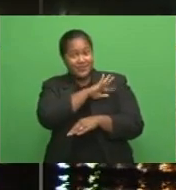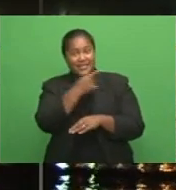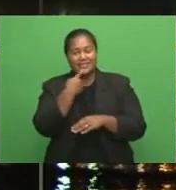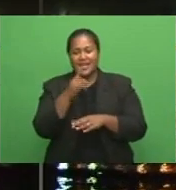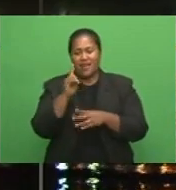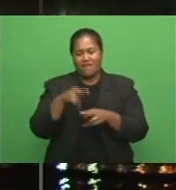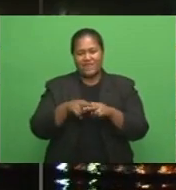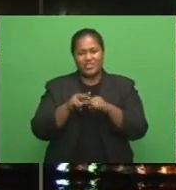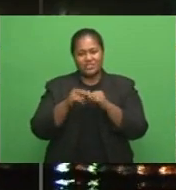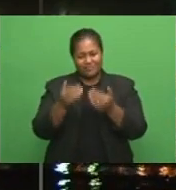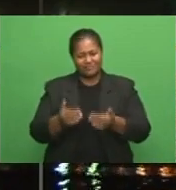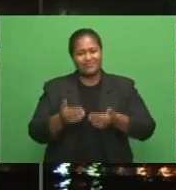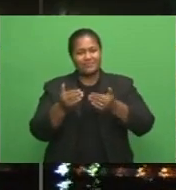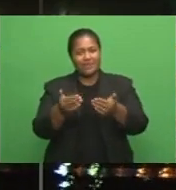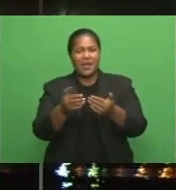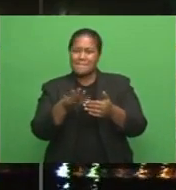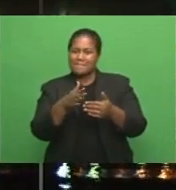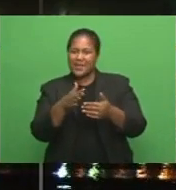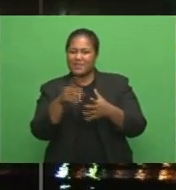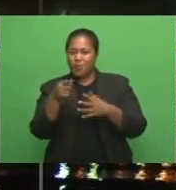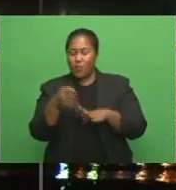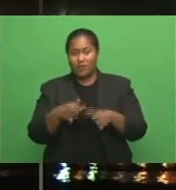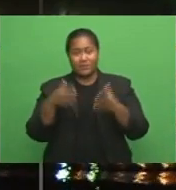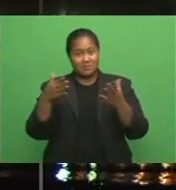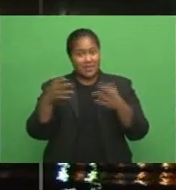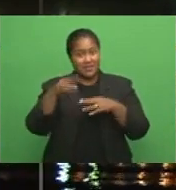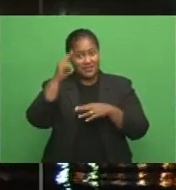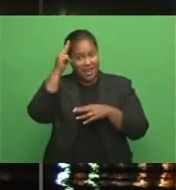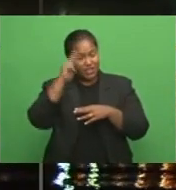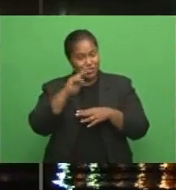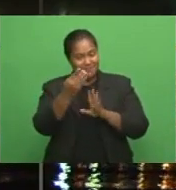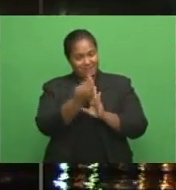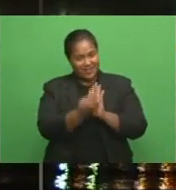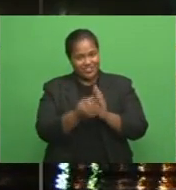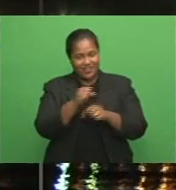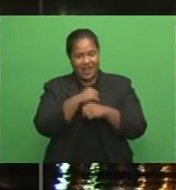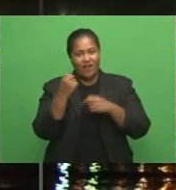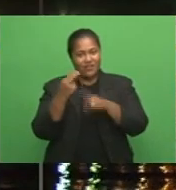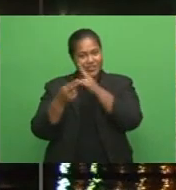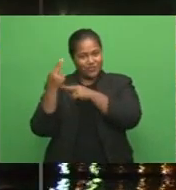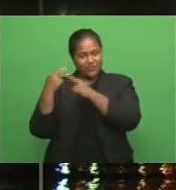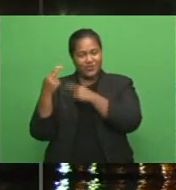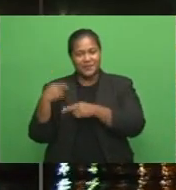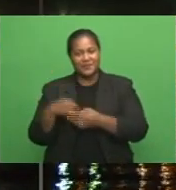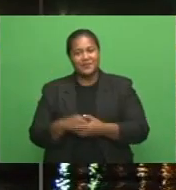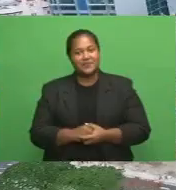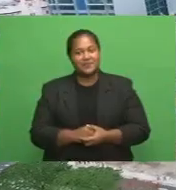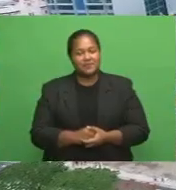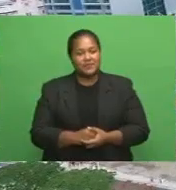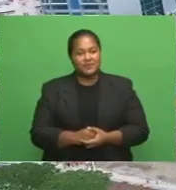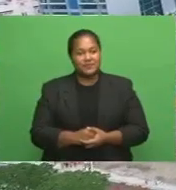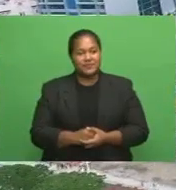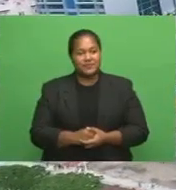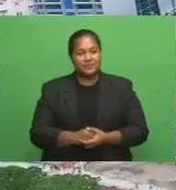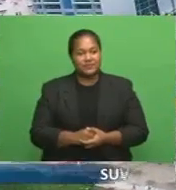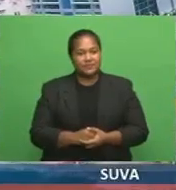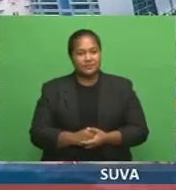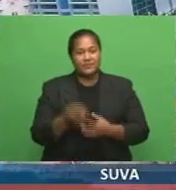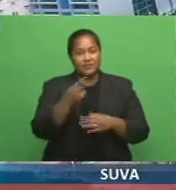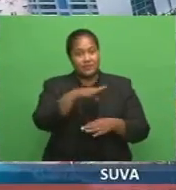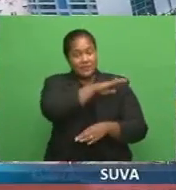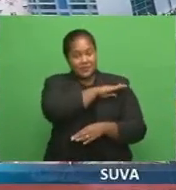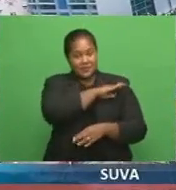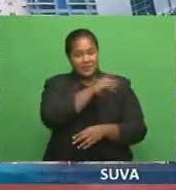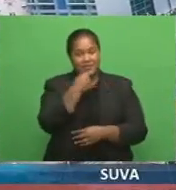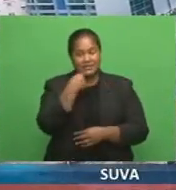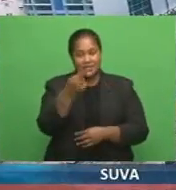forward with maybe the boldest national budget in our history. Koroi Tandulala reports. The Prime Minister